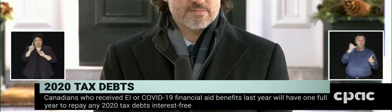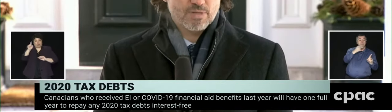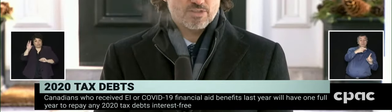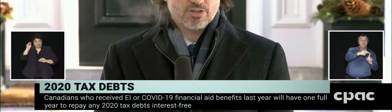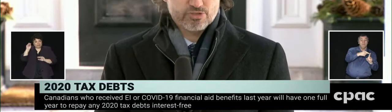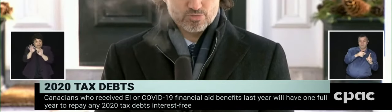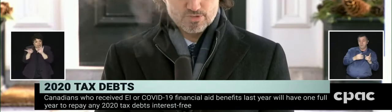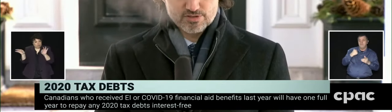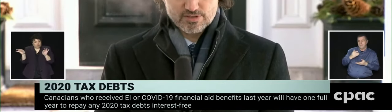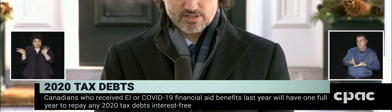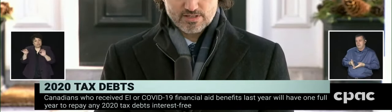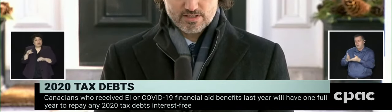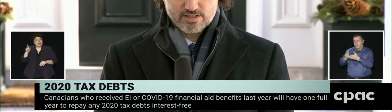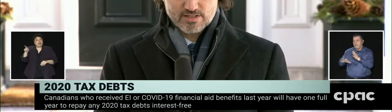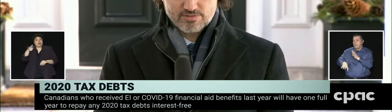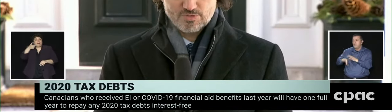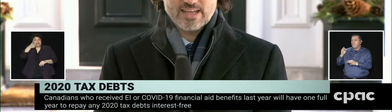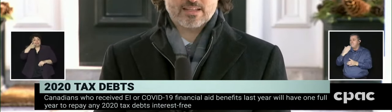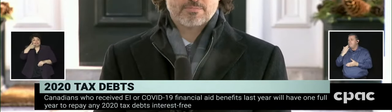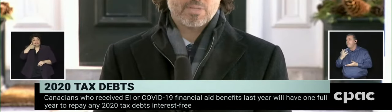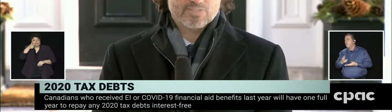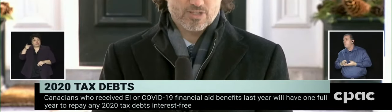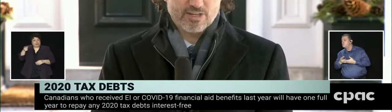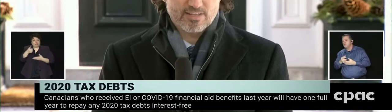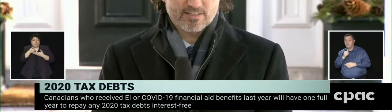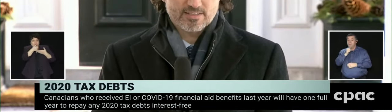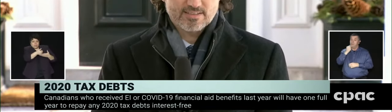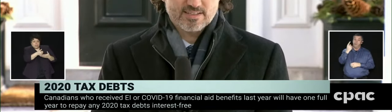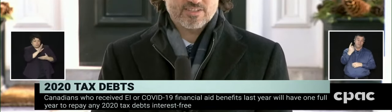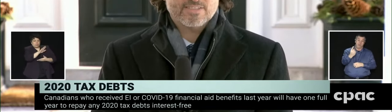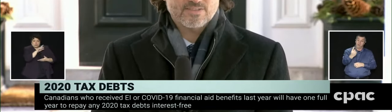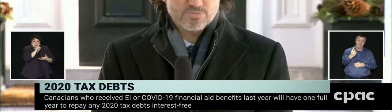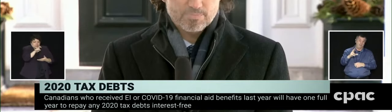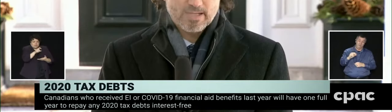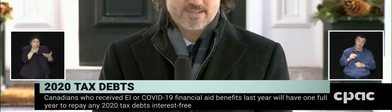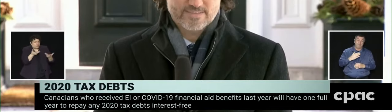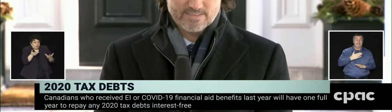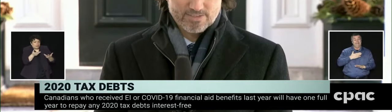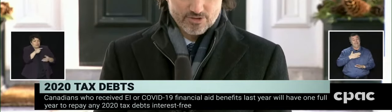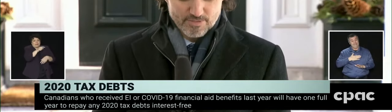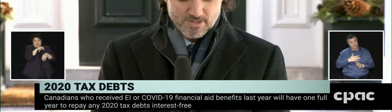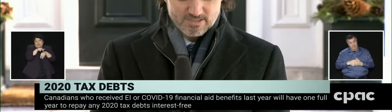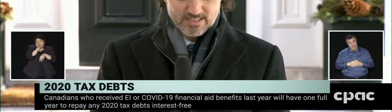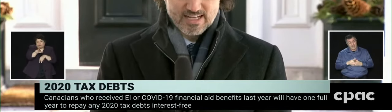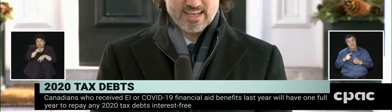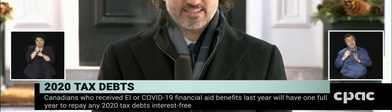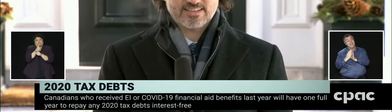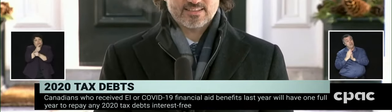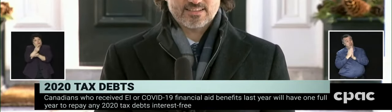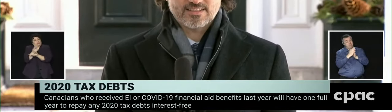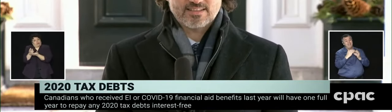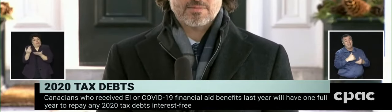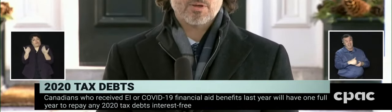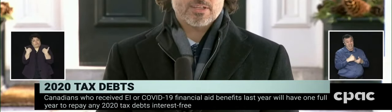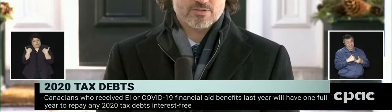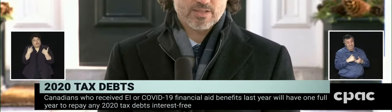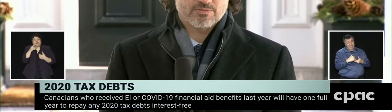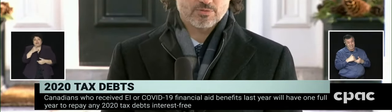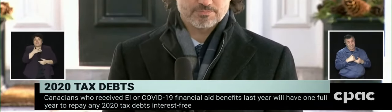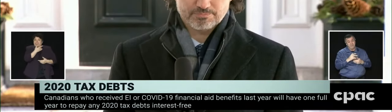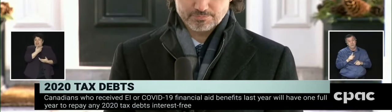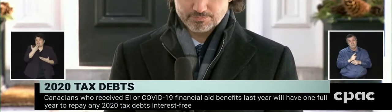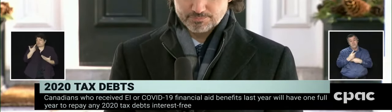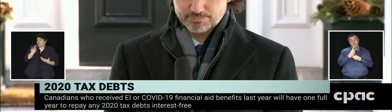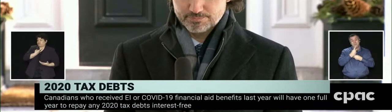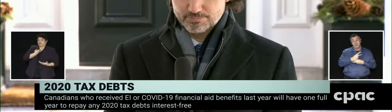trouver les bonnes ressources. Vous n'êtes pas seul. Alors, s'il vous plaît, demandez de l'aide et prenez soin de